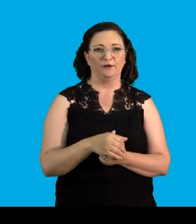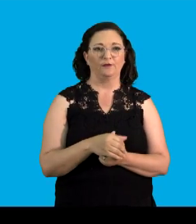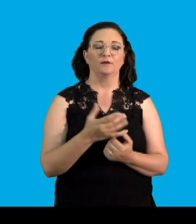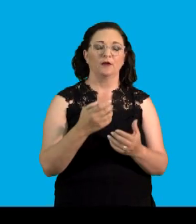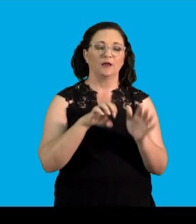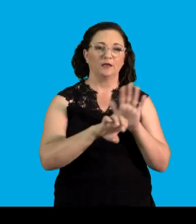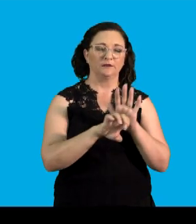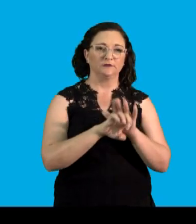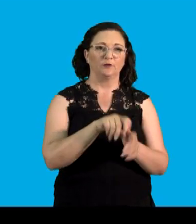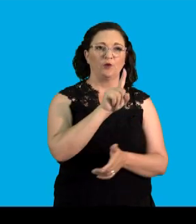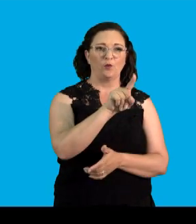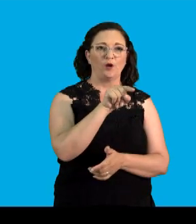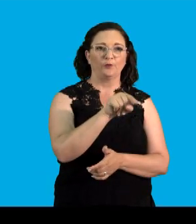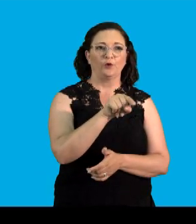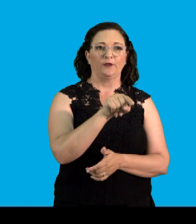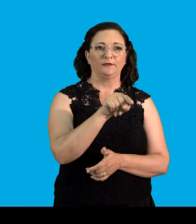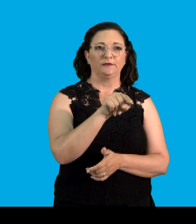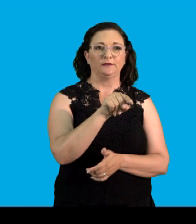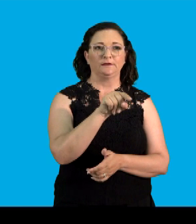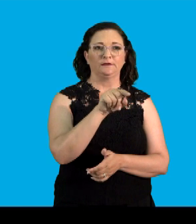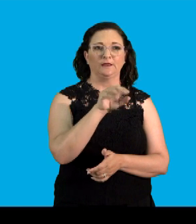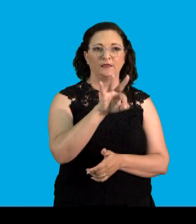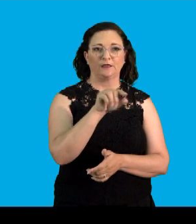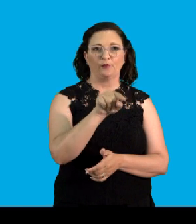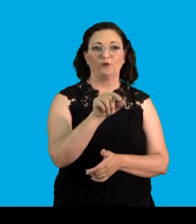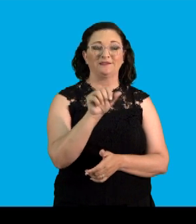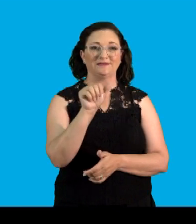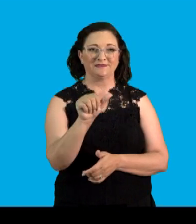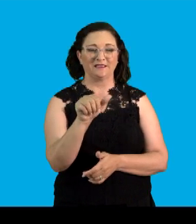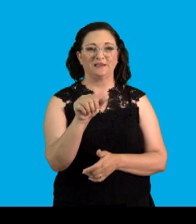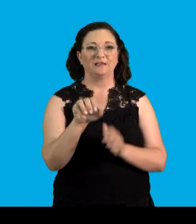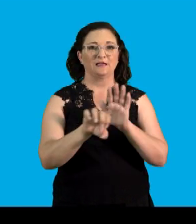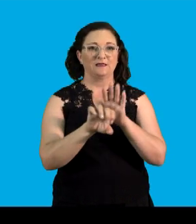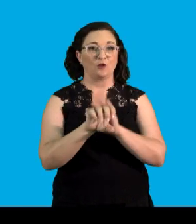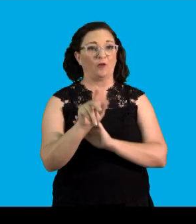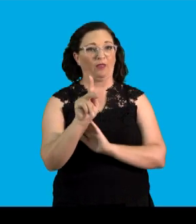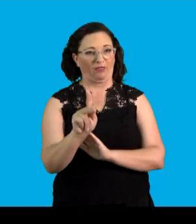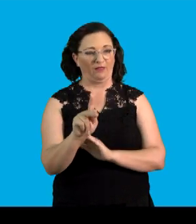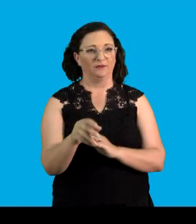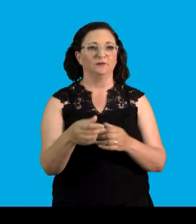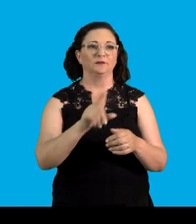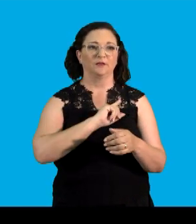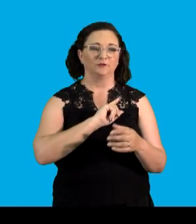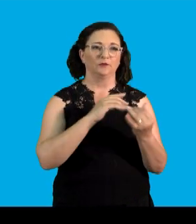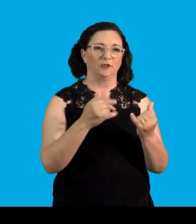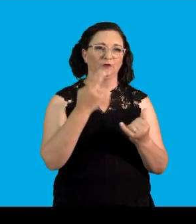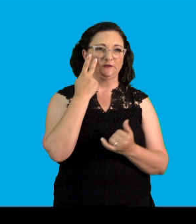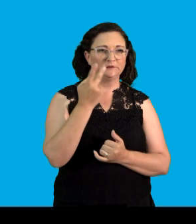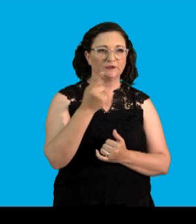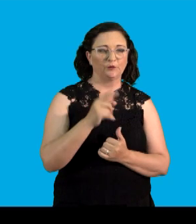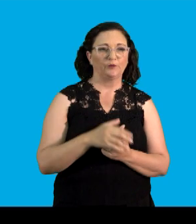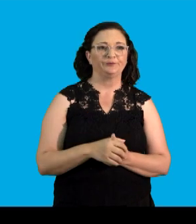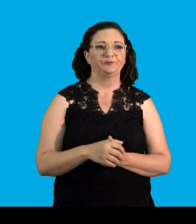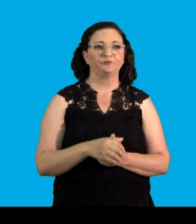1.3.1 up to 1.3.5. Right, e.g. 1.3.6, the correct answer is K. So now we're looking at